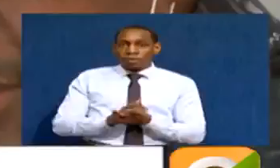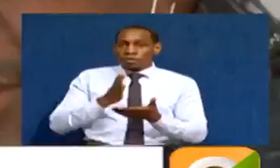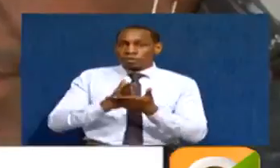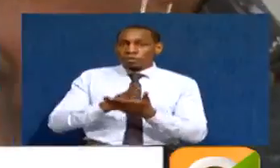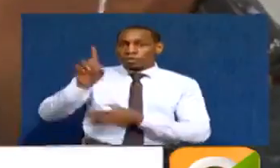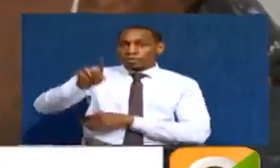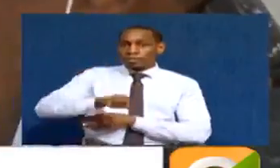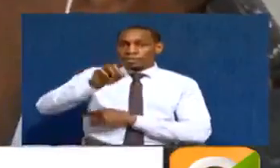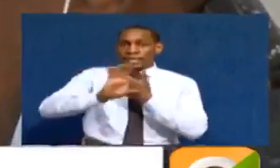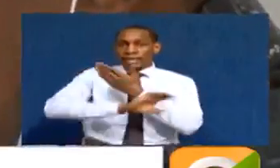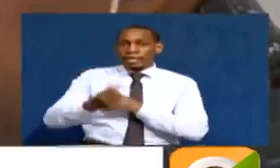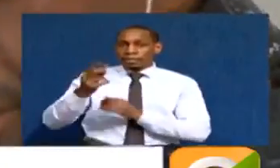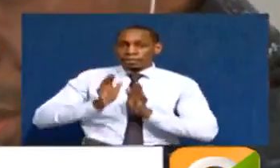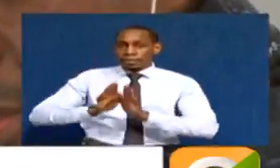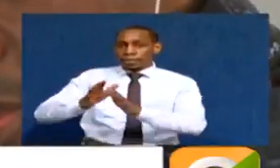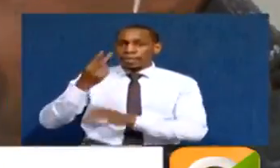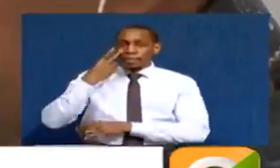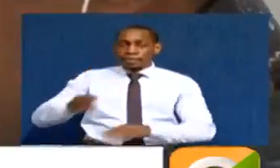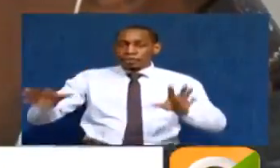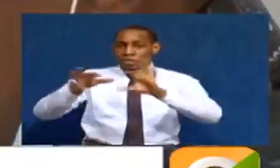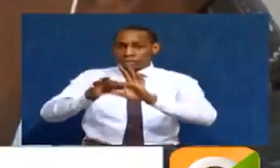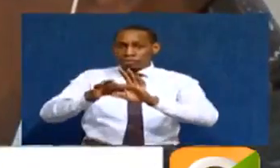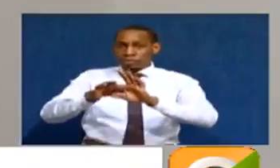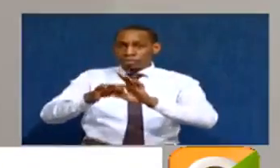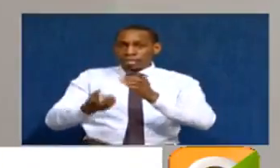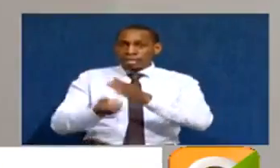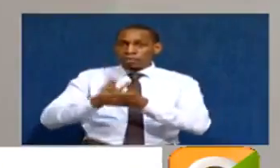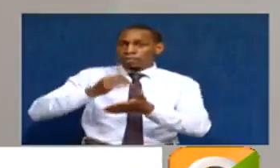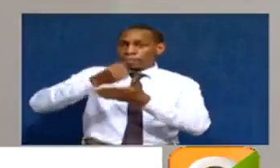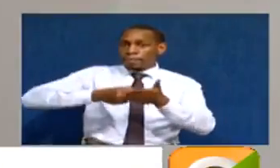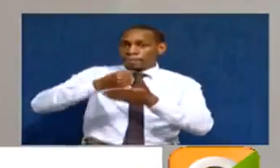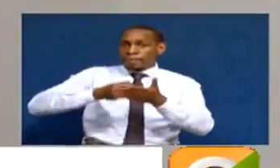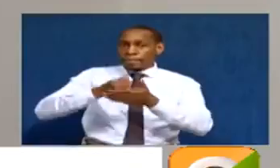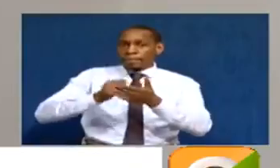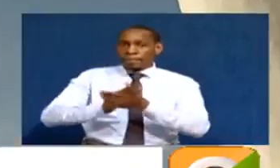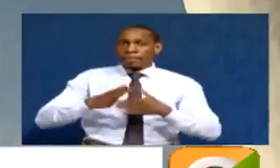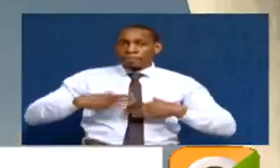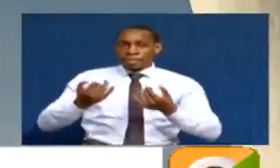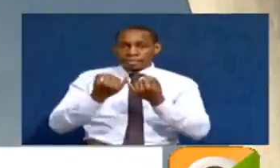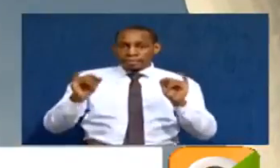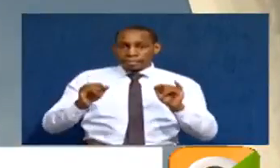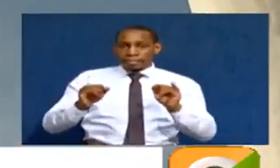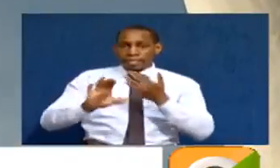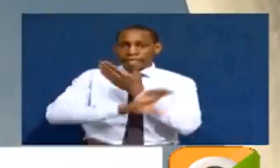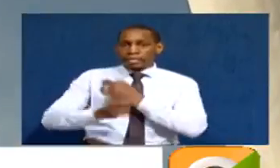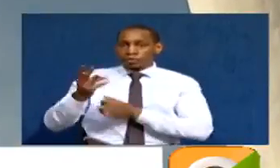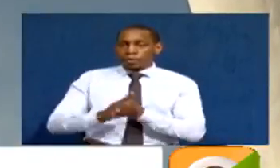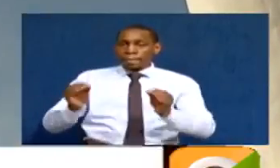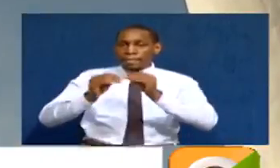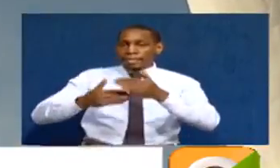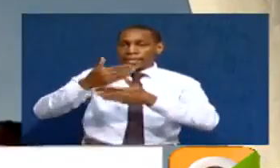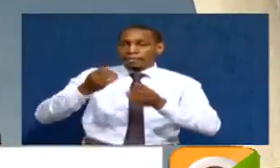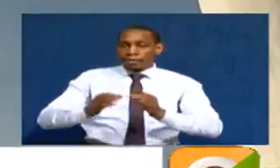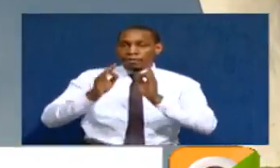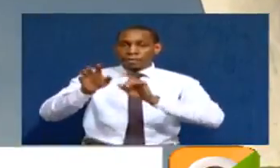for the two nations to forsake the vision of unity held by the founding fathers of the two nations. The meeting coming in the backdrop of